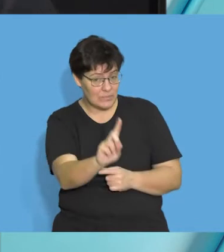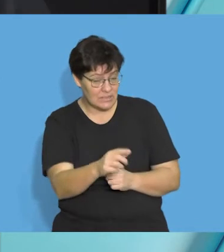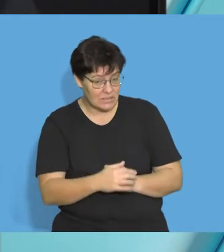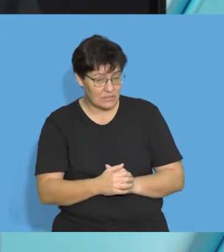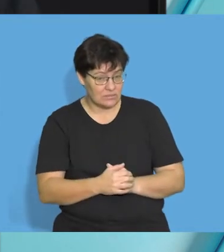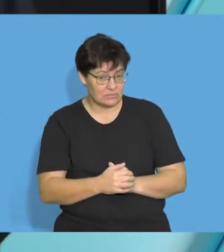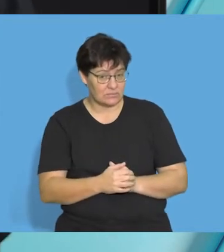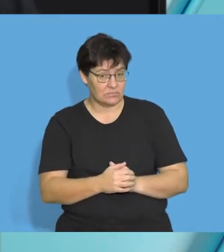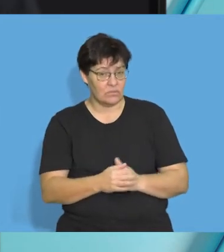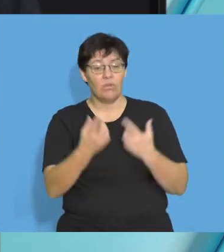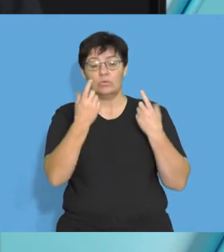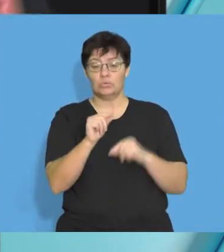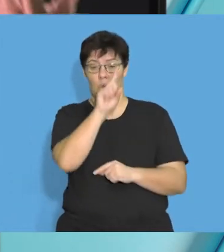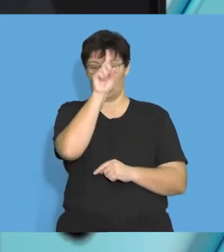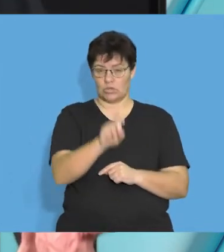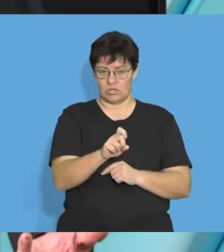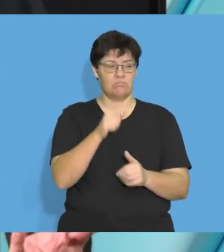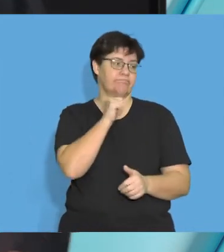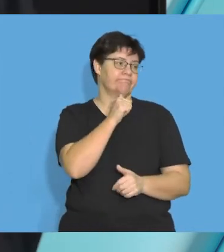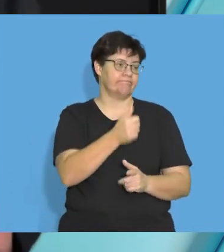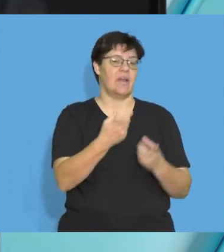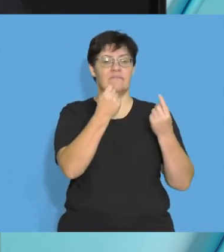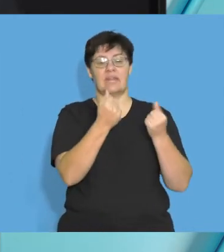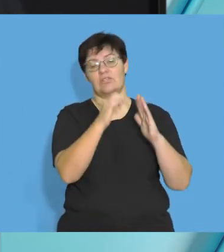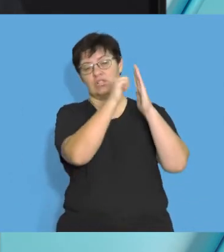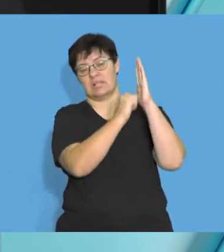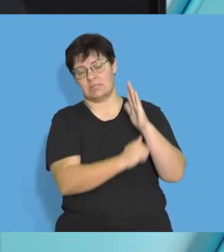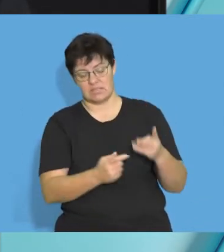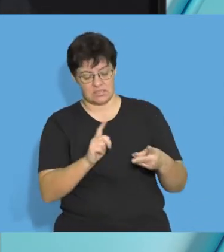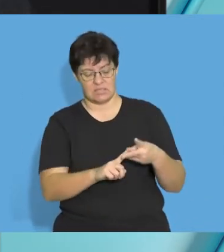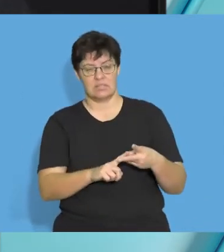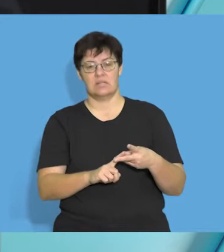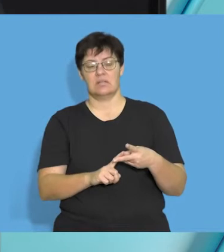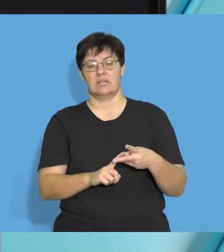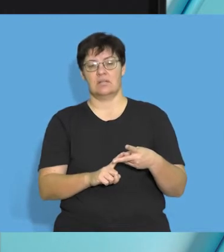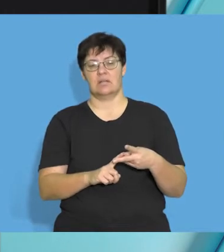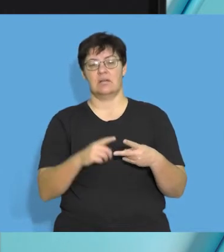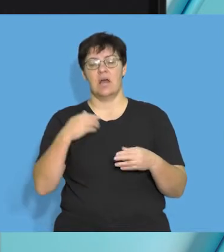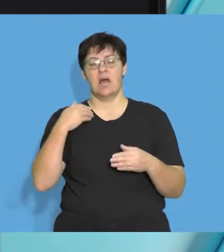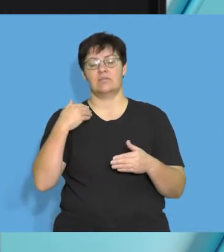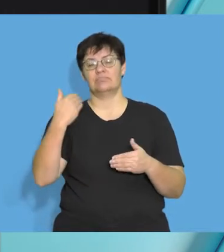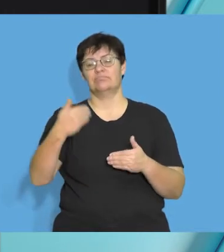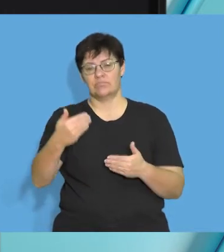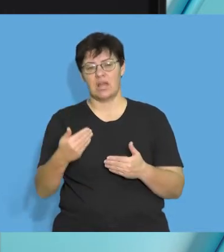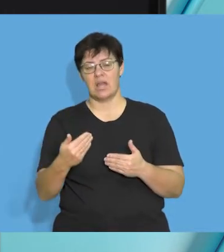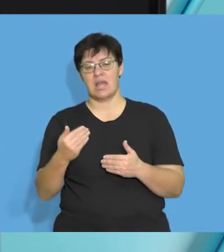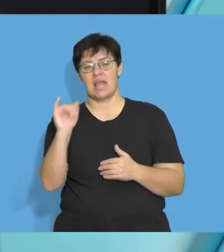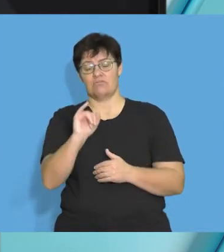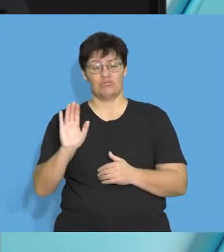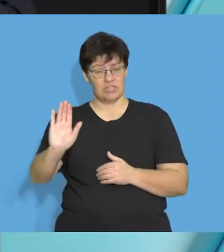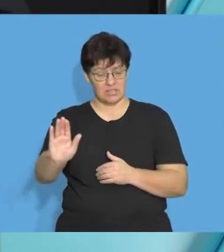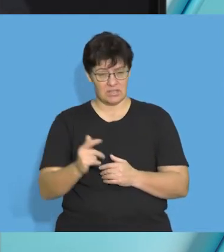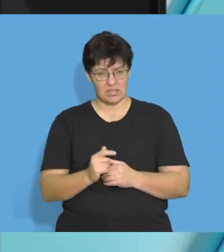Whenever you are doing a question, whether it be financial statements, periodic inventory, the moment you see debtors allowances,